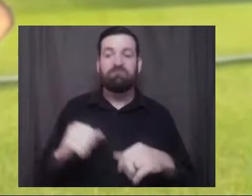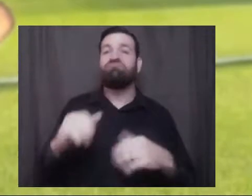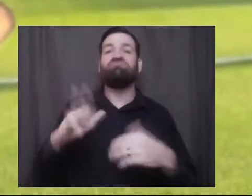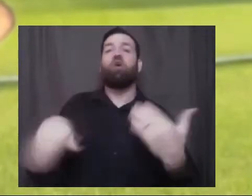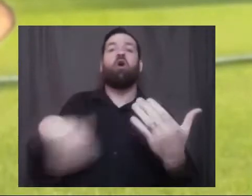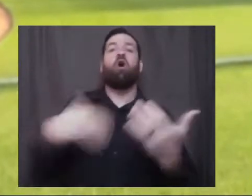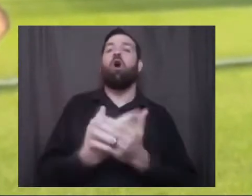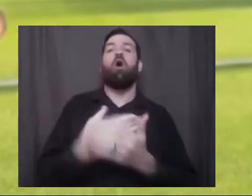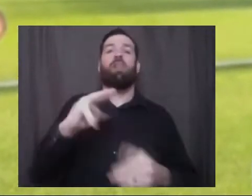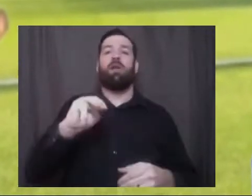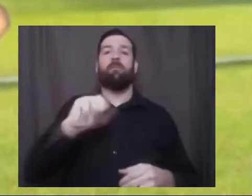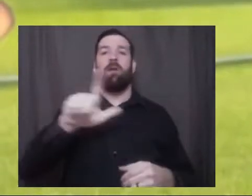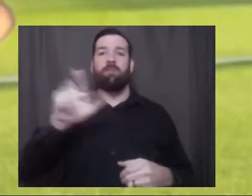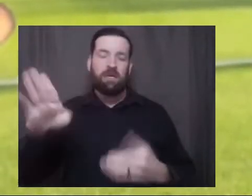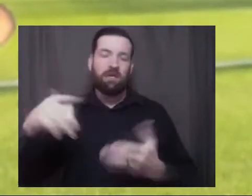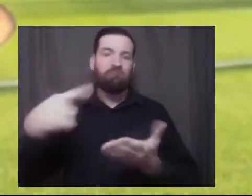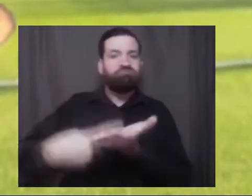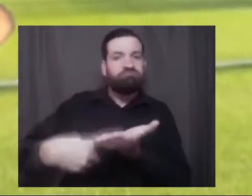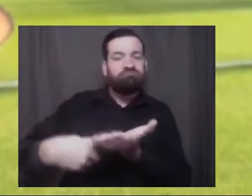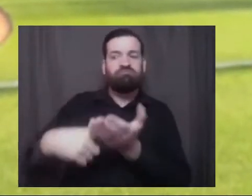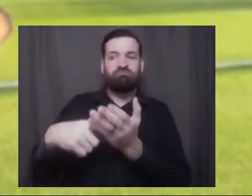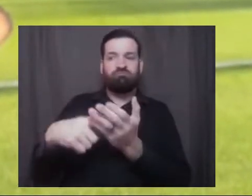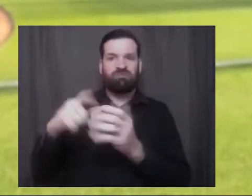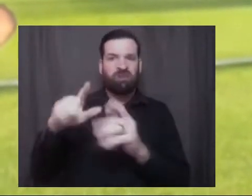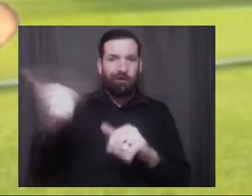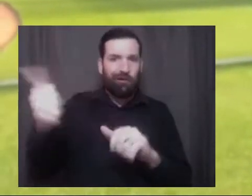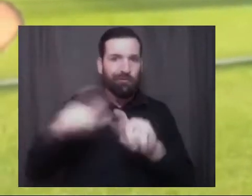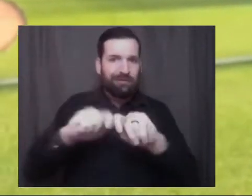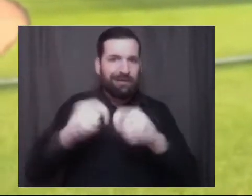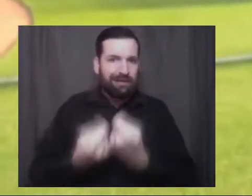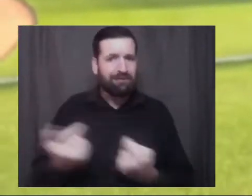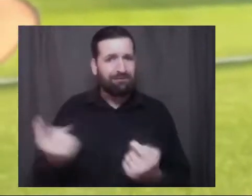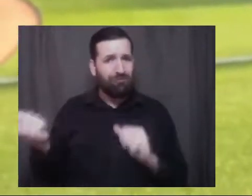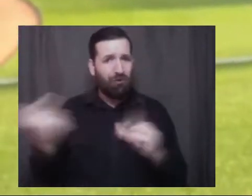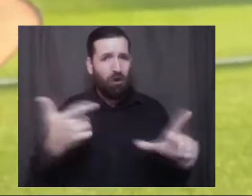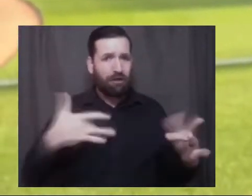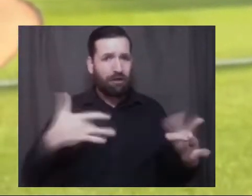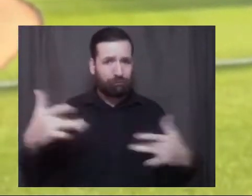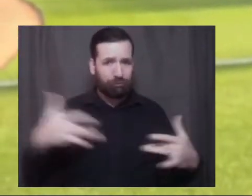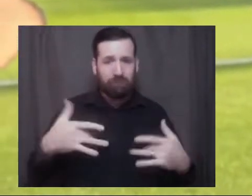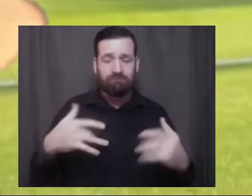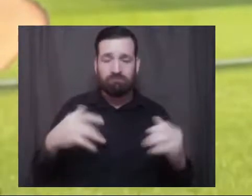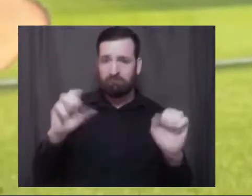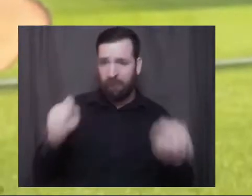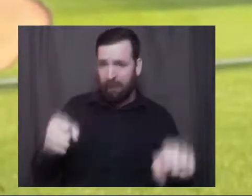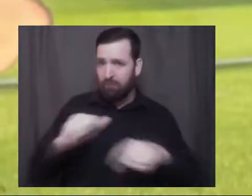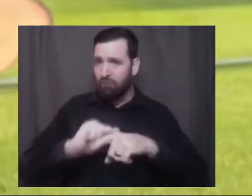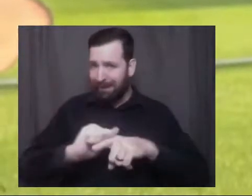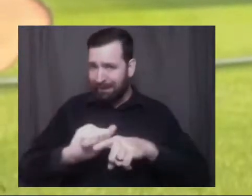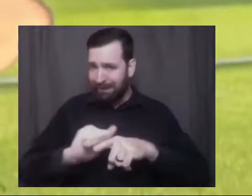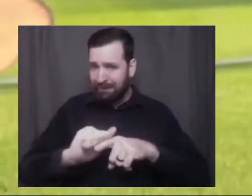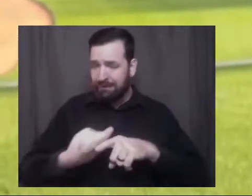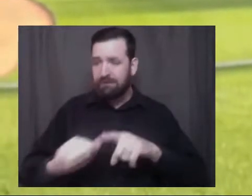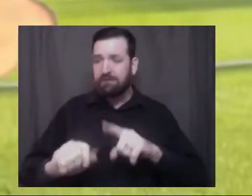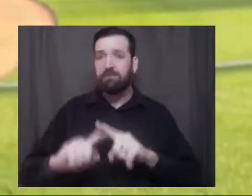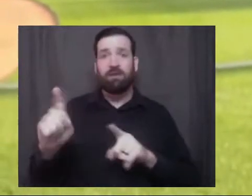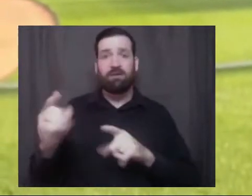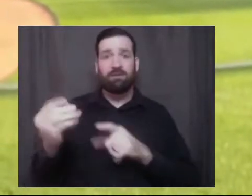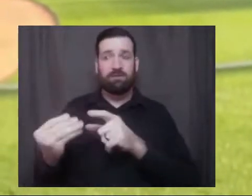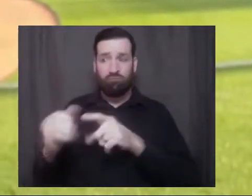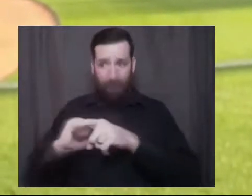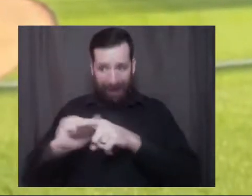team physicians, we were all concerned about, you can practice, but practicing and spring training are two separate